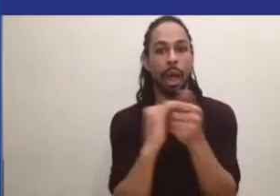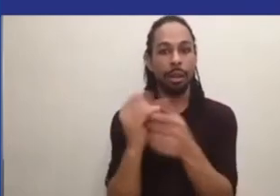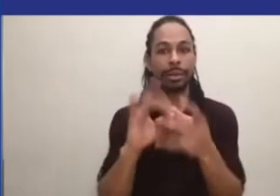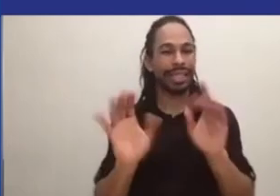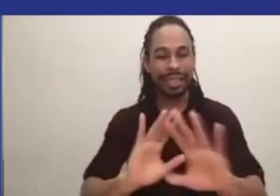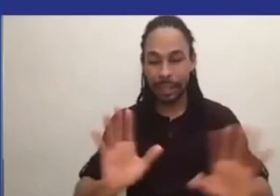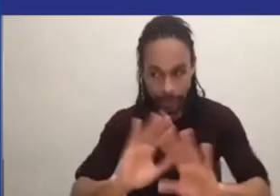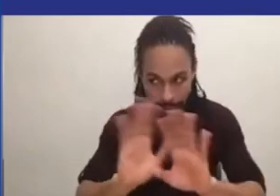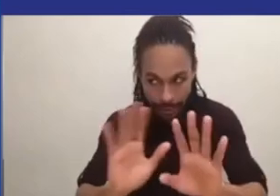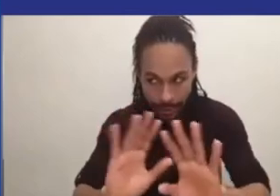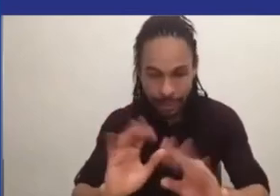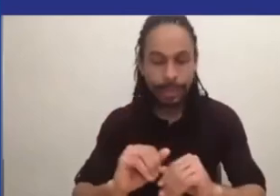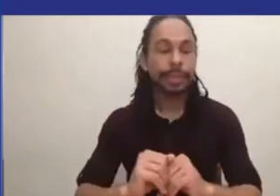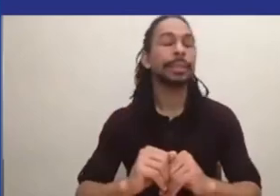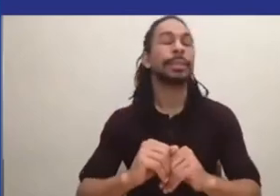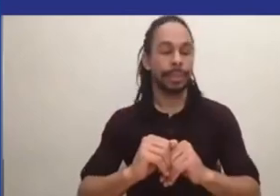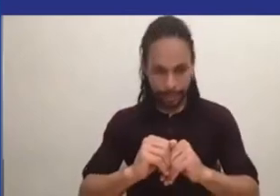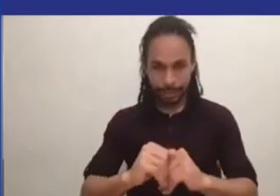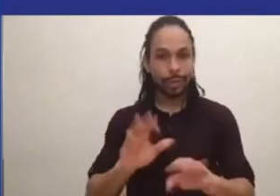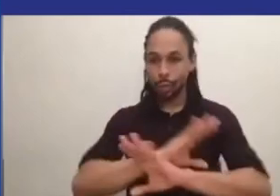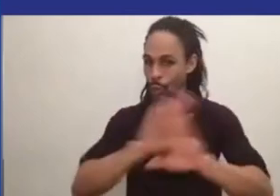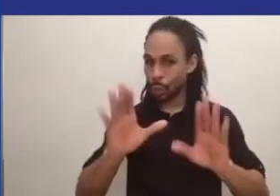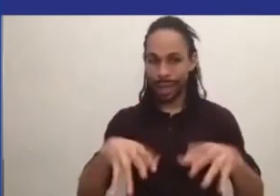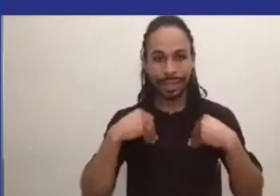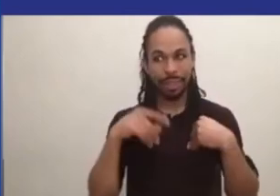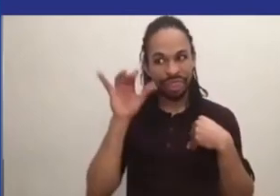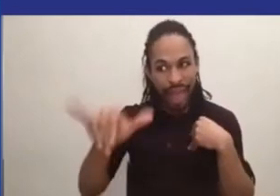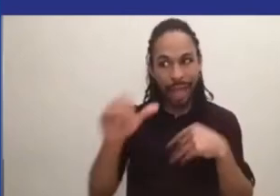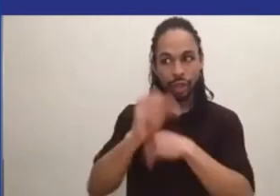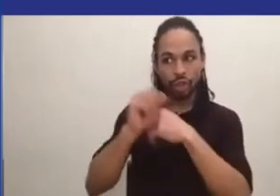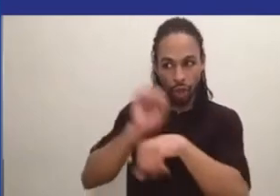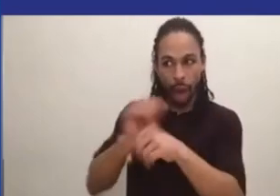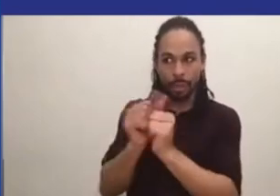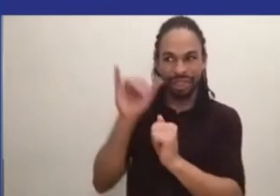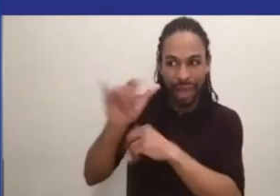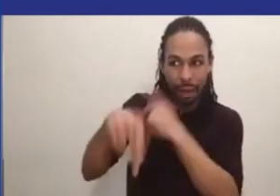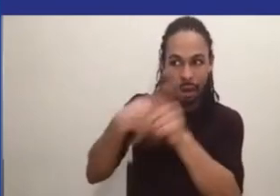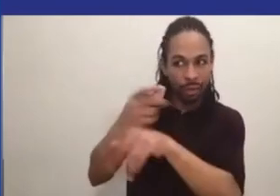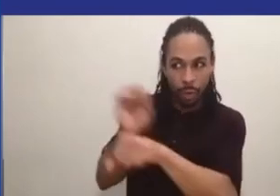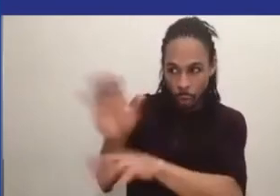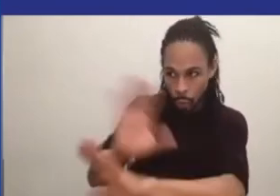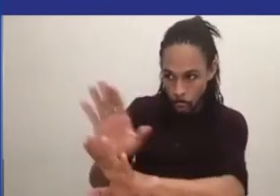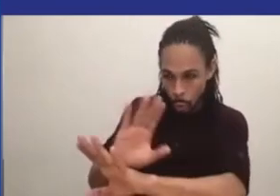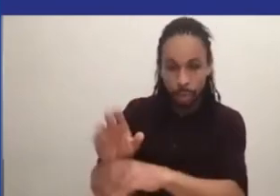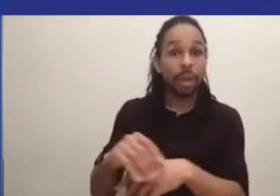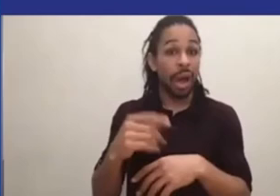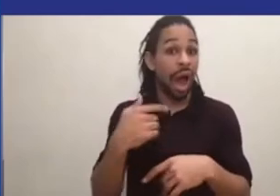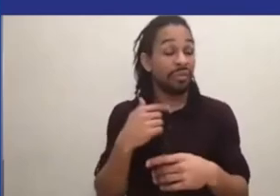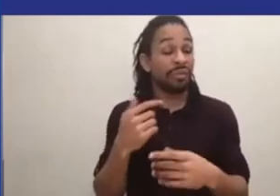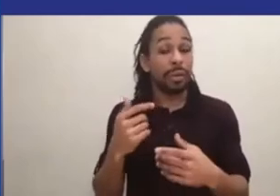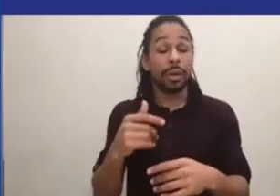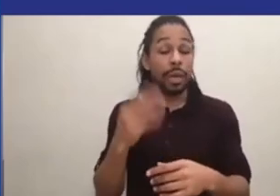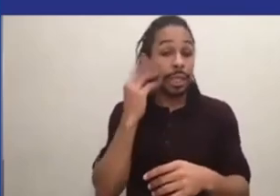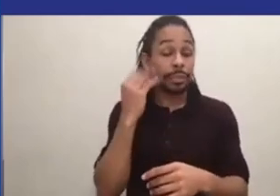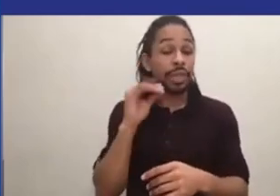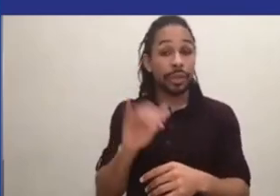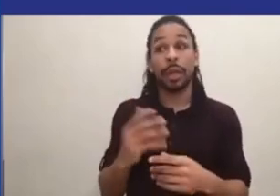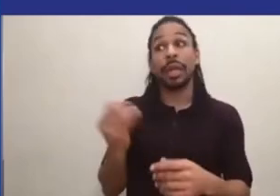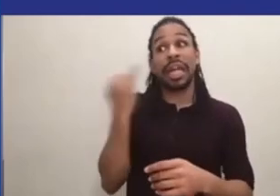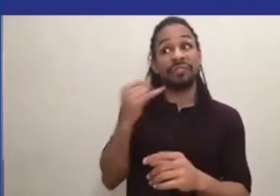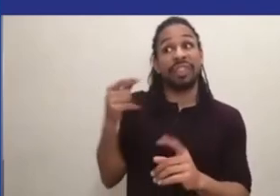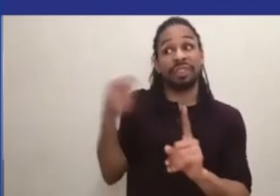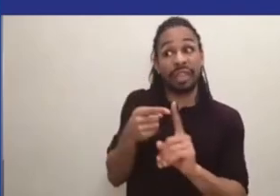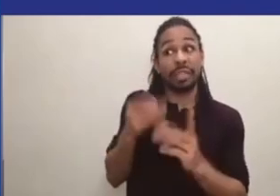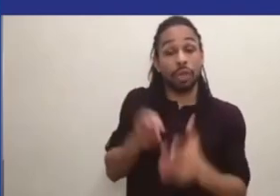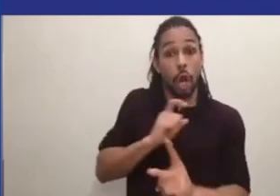know, don't accept that job. I've done that. I've said to people, oh, if so and so forth calls you, make sure that you ask for money.